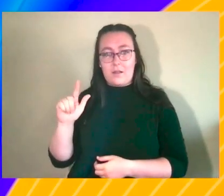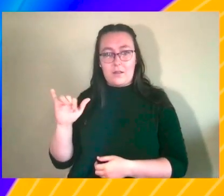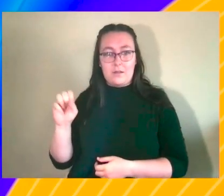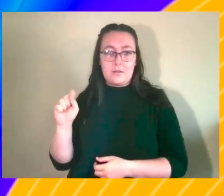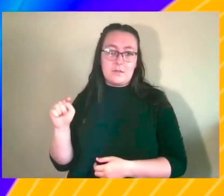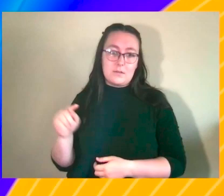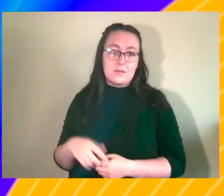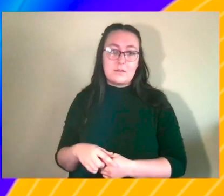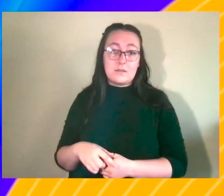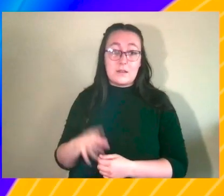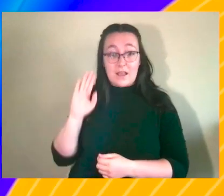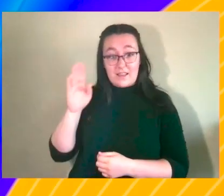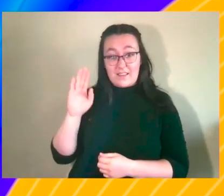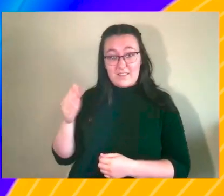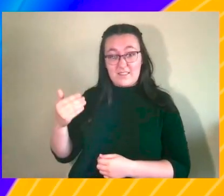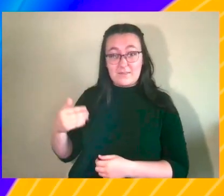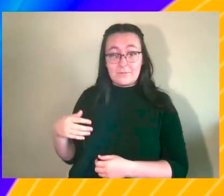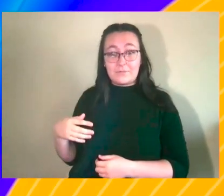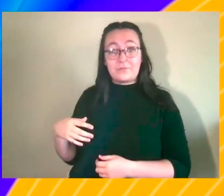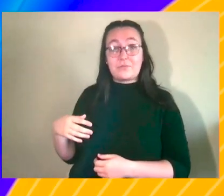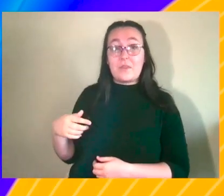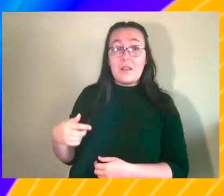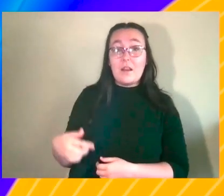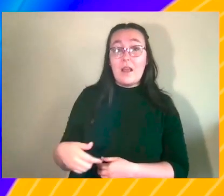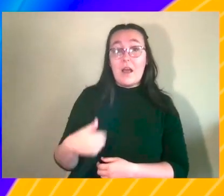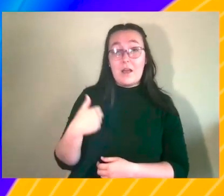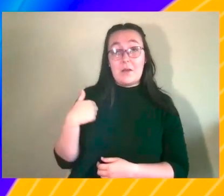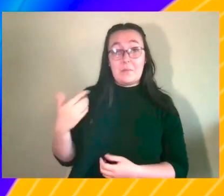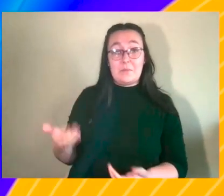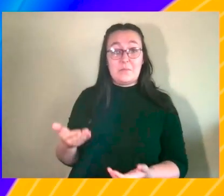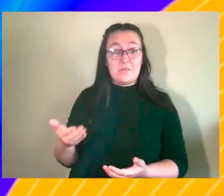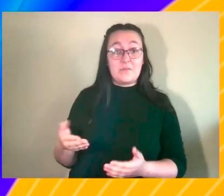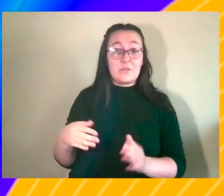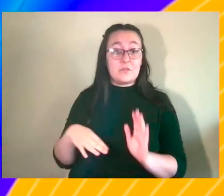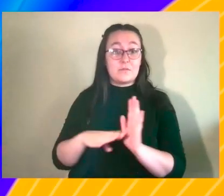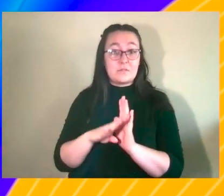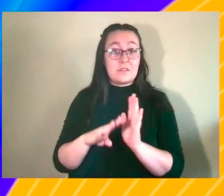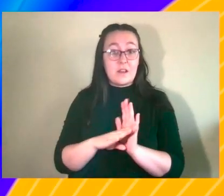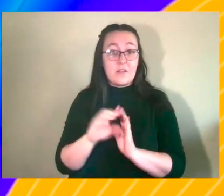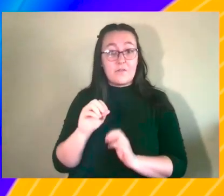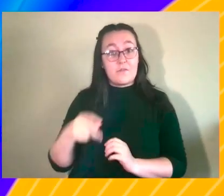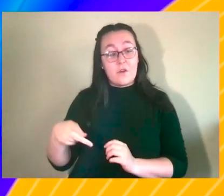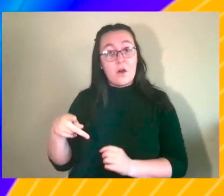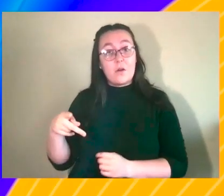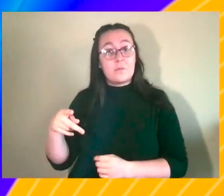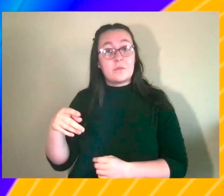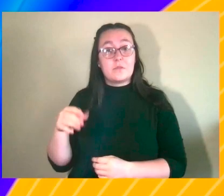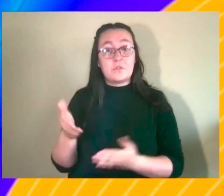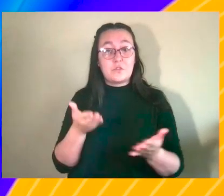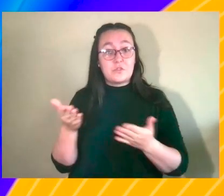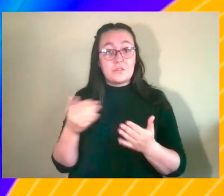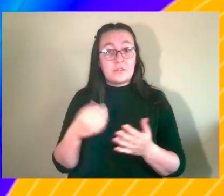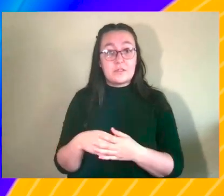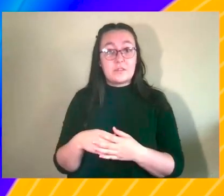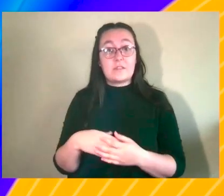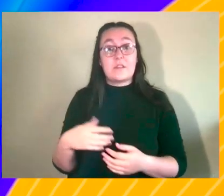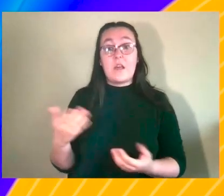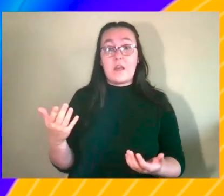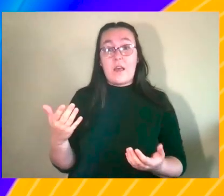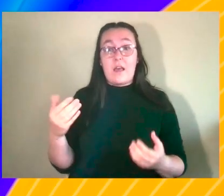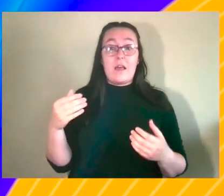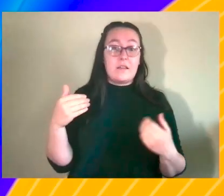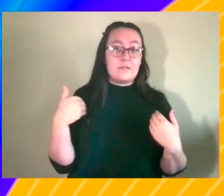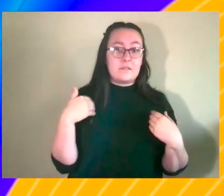general manager for our AWS DevOps services, which includes CodeCatalyst, as well as all of our traditional code services, like code build,